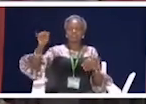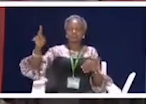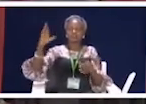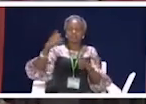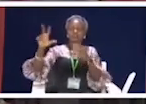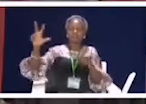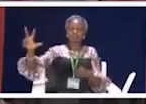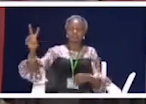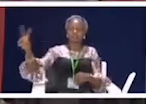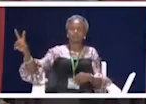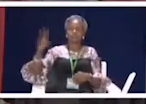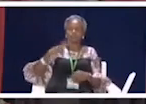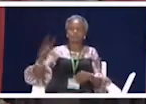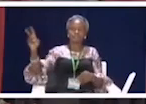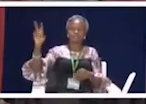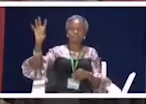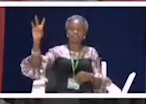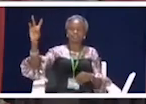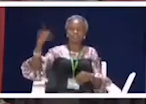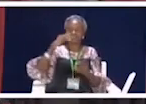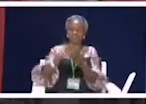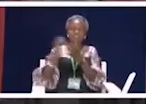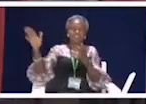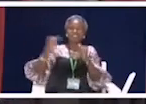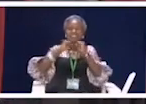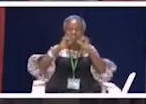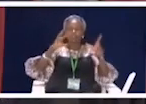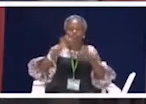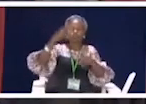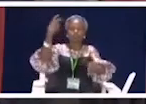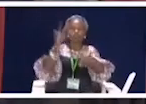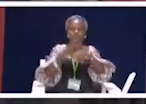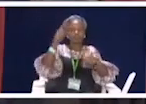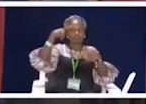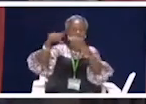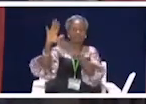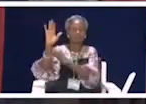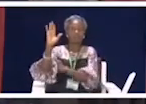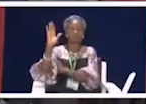Jeremiah 32:17 says, "There is nothing too hard for God."